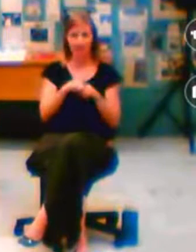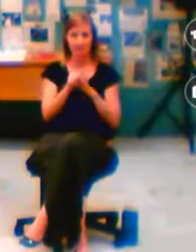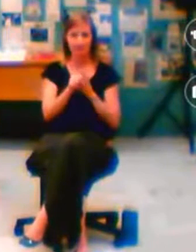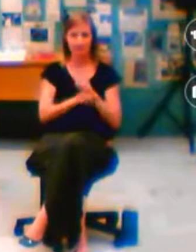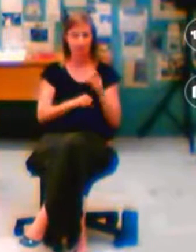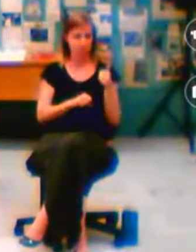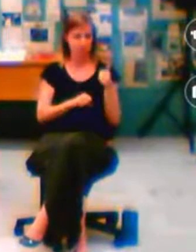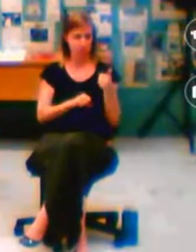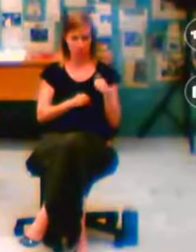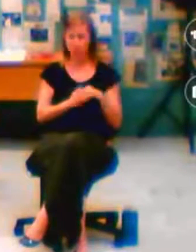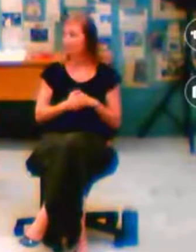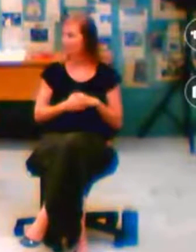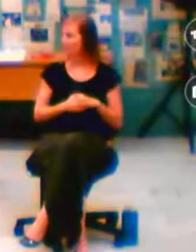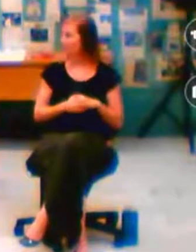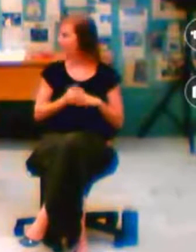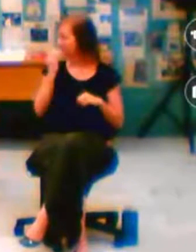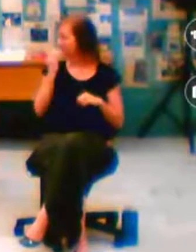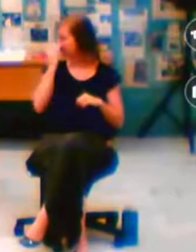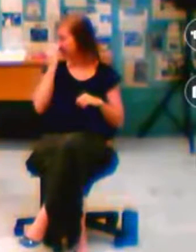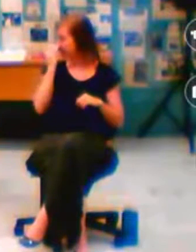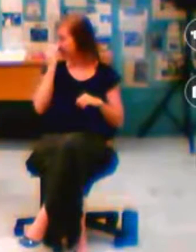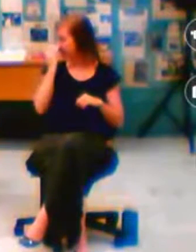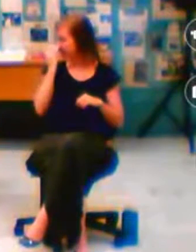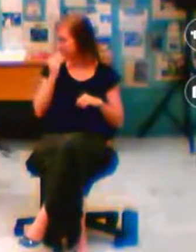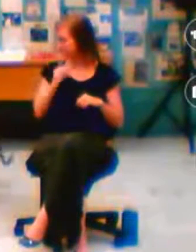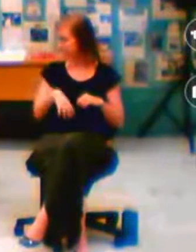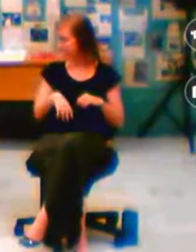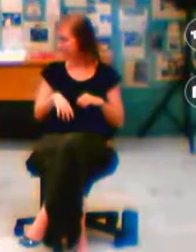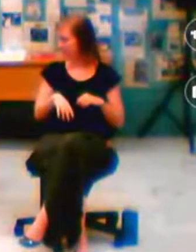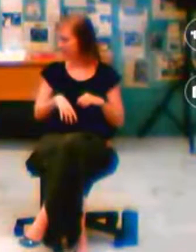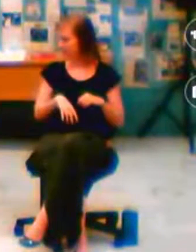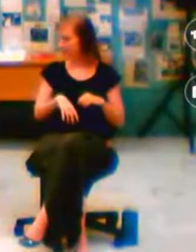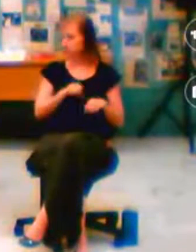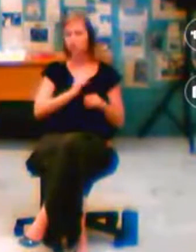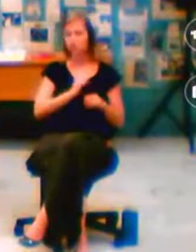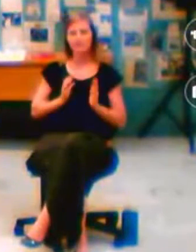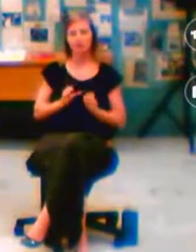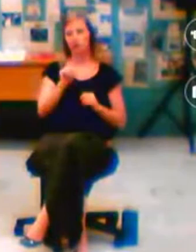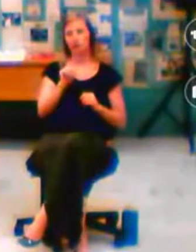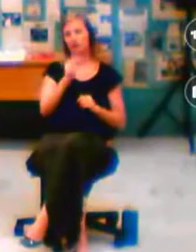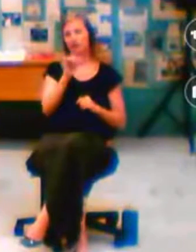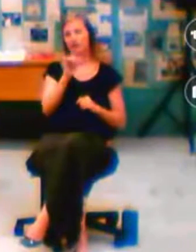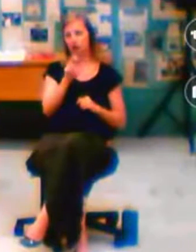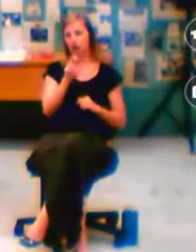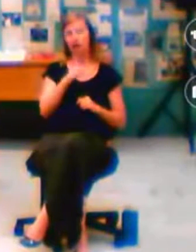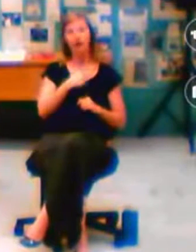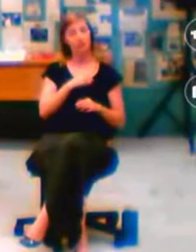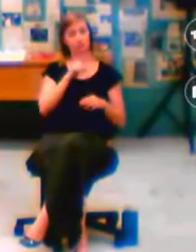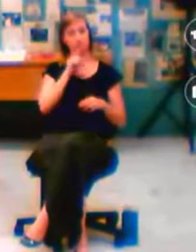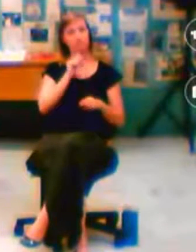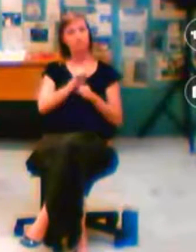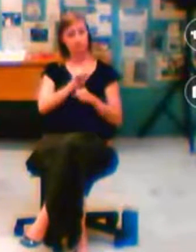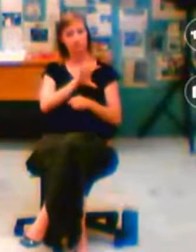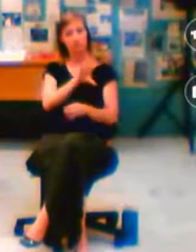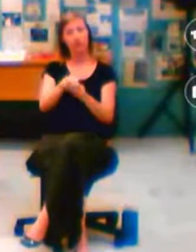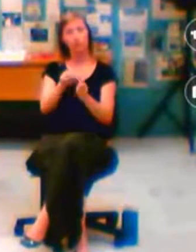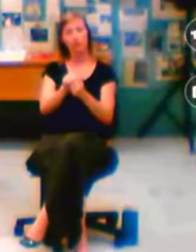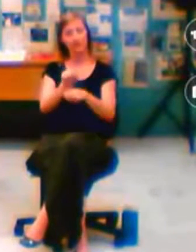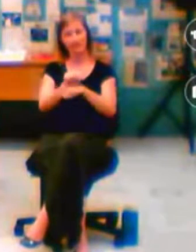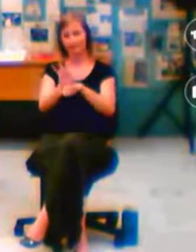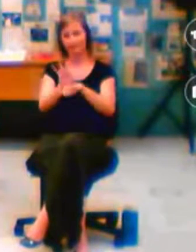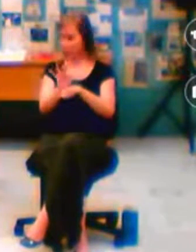Colorado currently, and what would Colorado Care do to around the issue of mental health beds in the state?